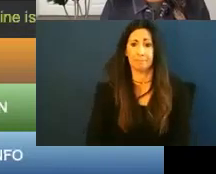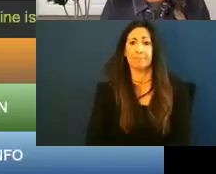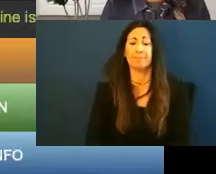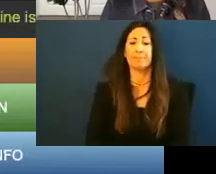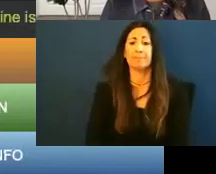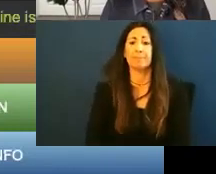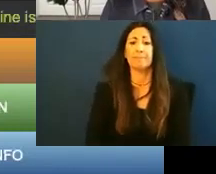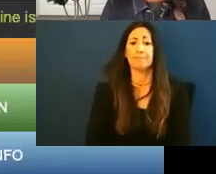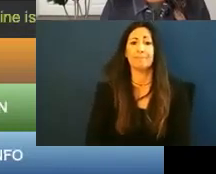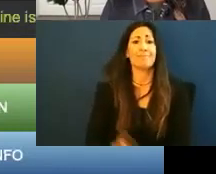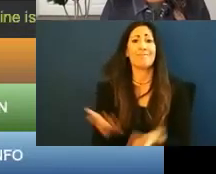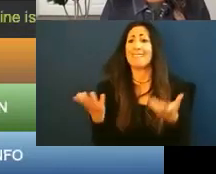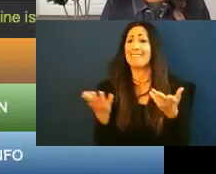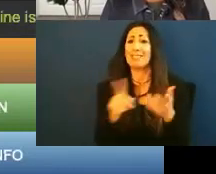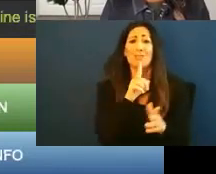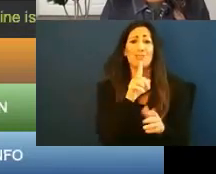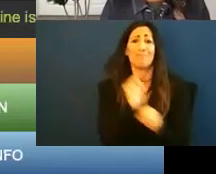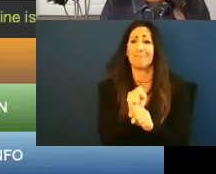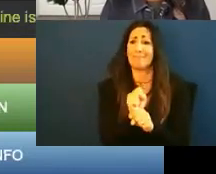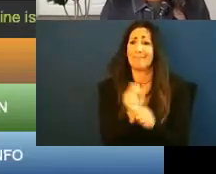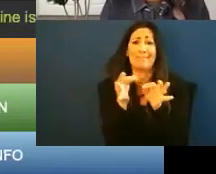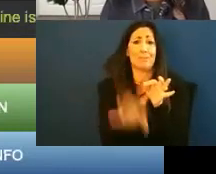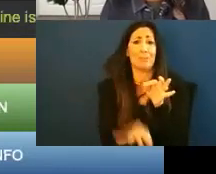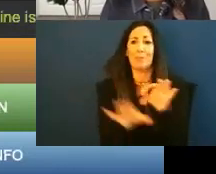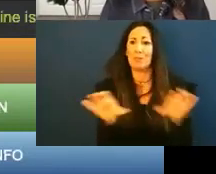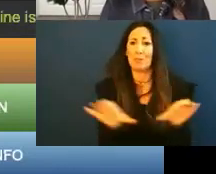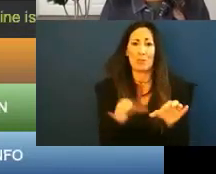So super simple to do this.